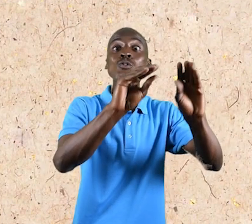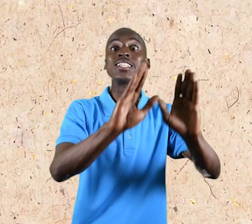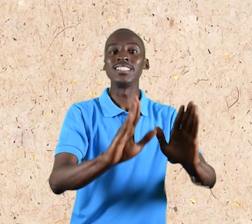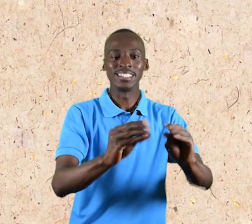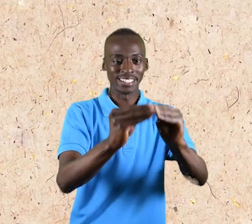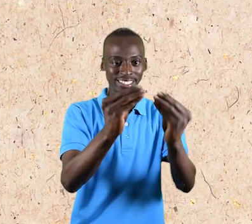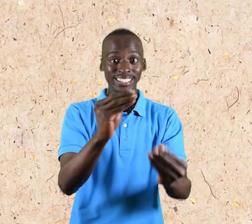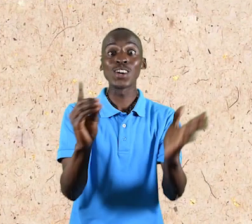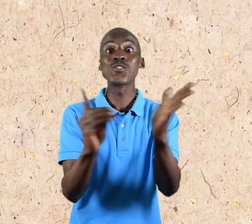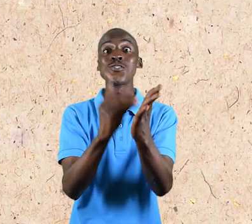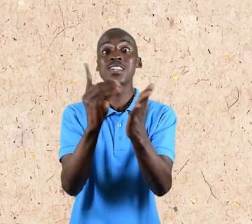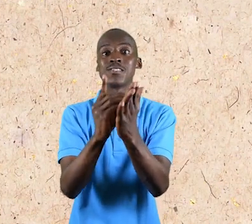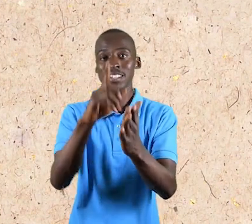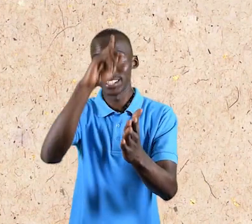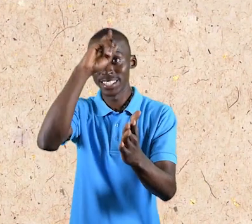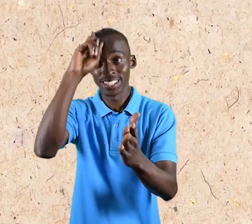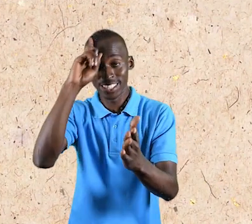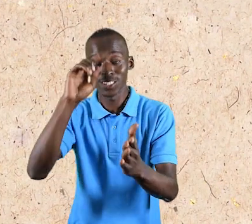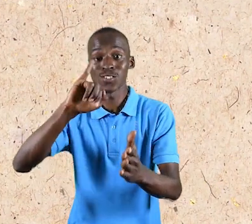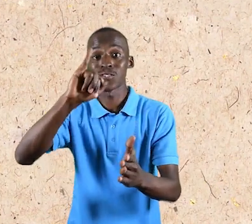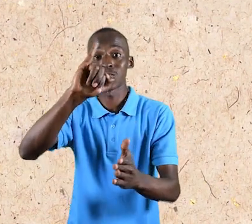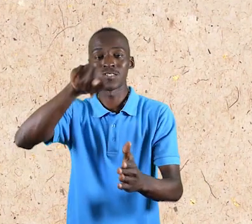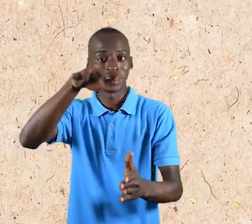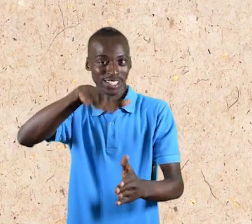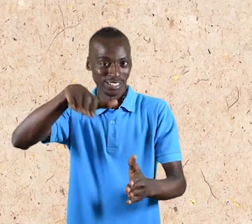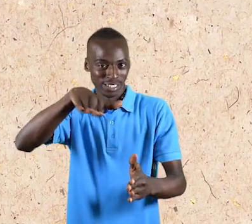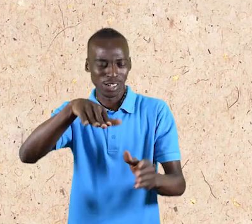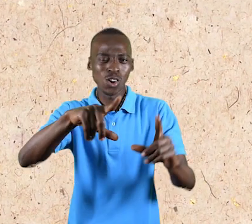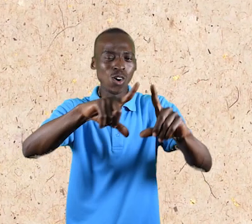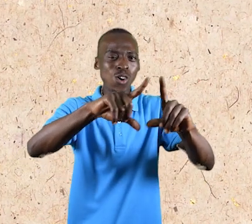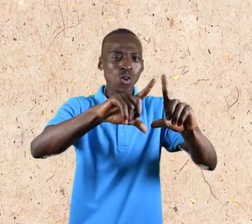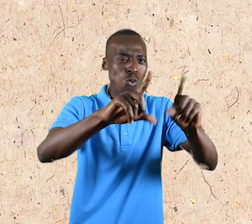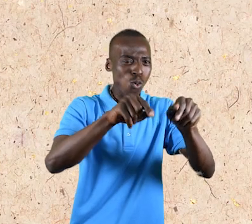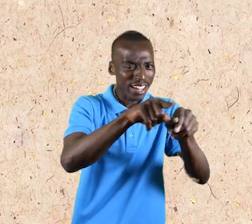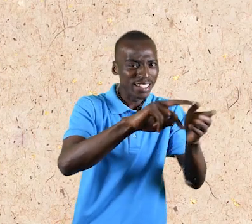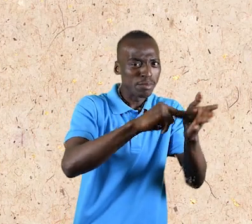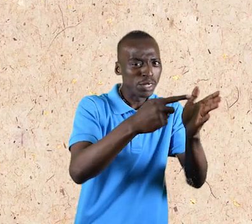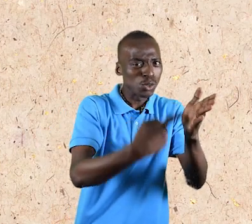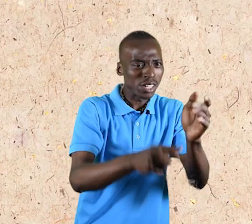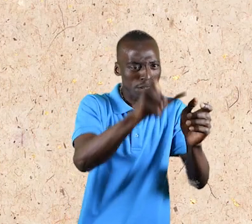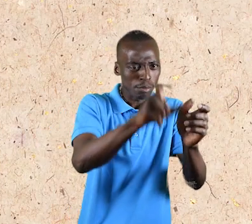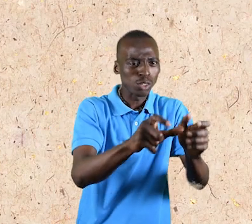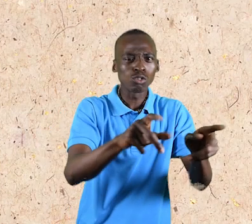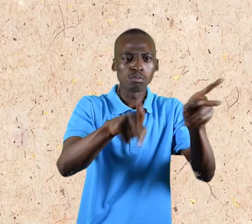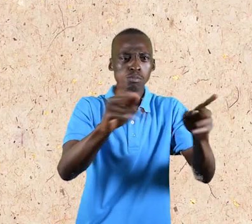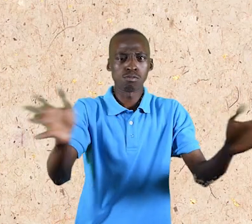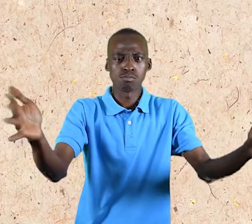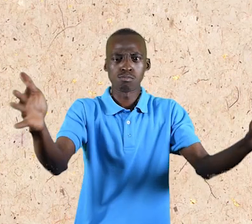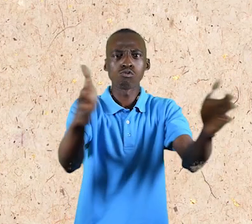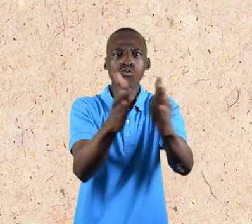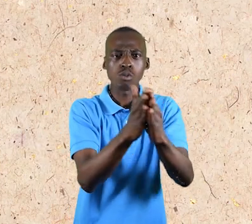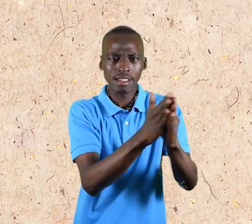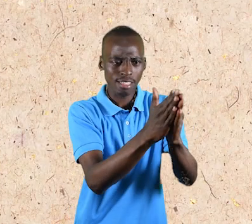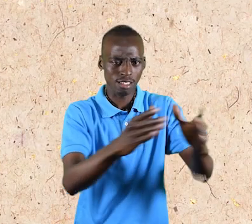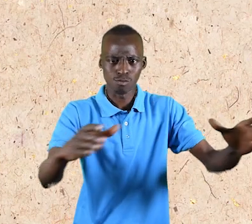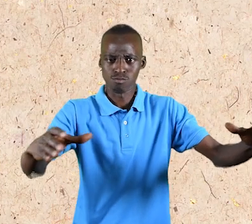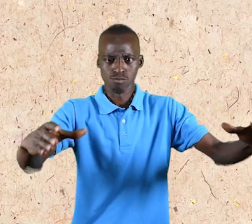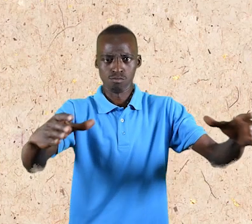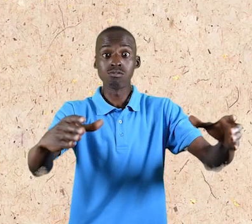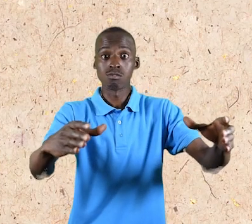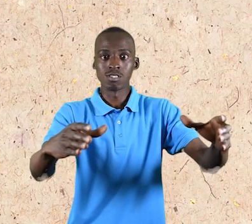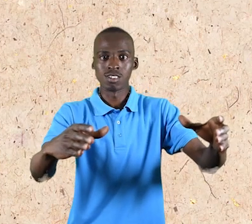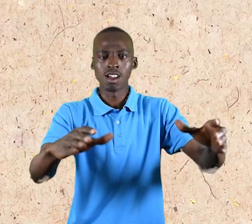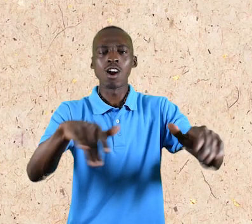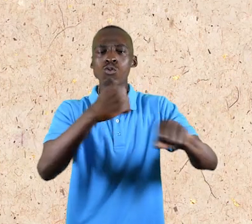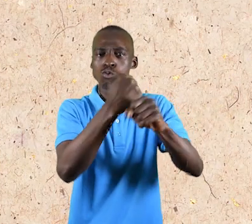David, king in Jerusalem. Now, in Hebrew, the word Kohelet means someone who has gathered people together. And in this case, it's to